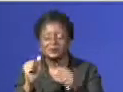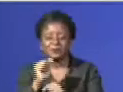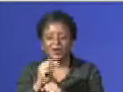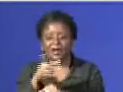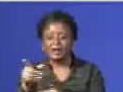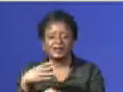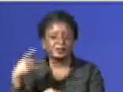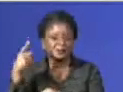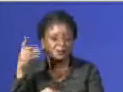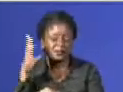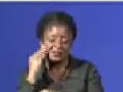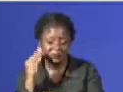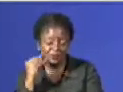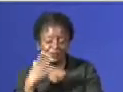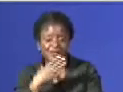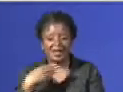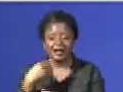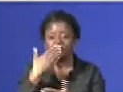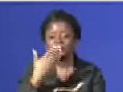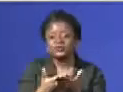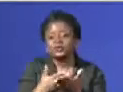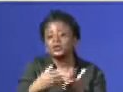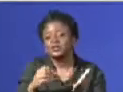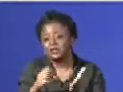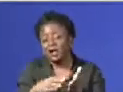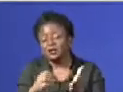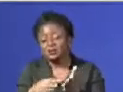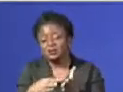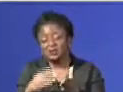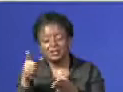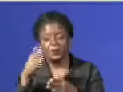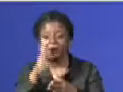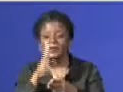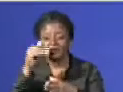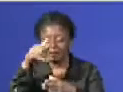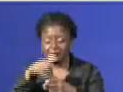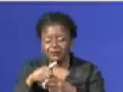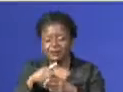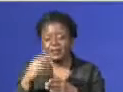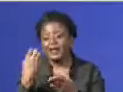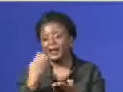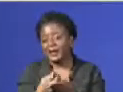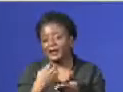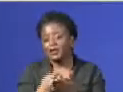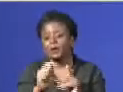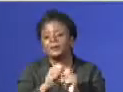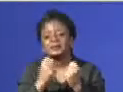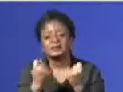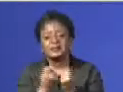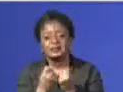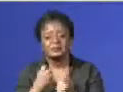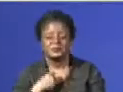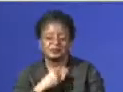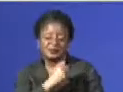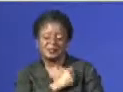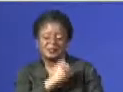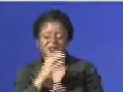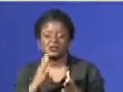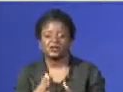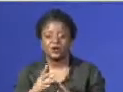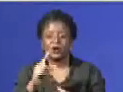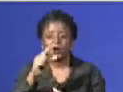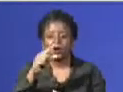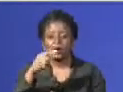and good counsel, he will be a part of the economic team. Senator, the Honorable